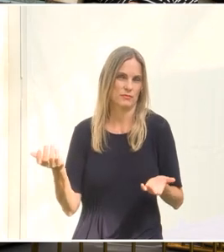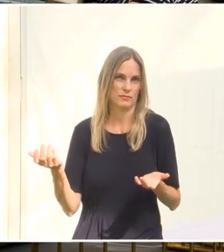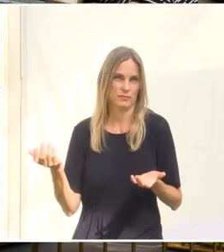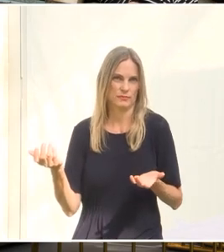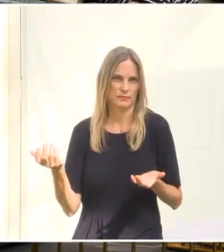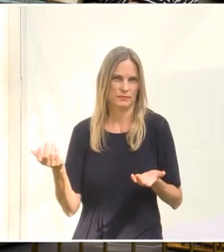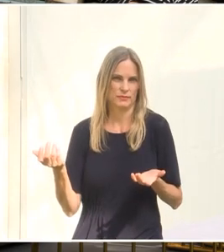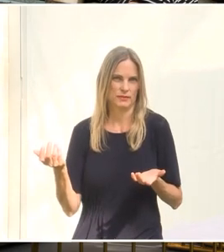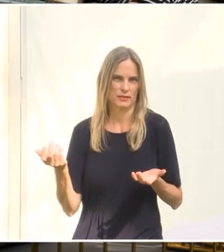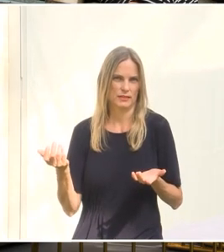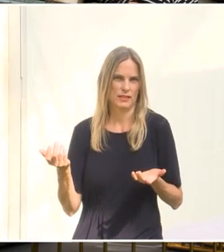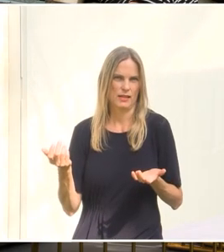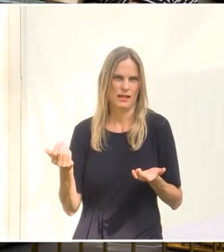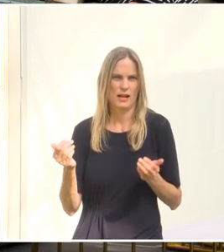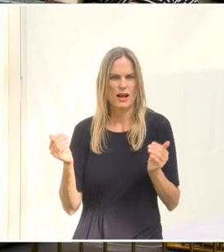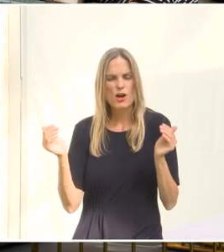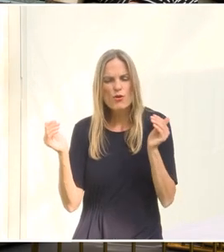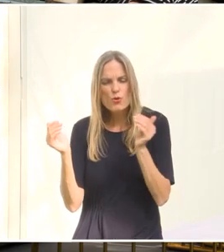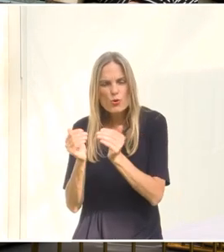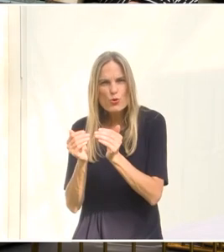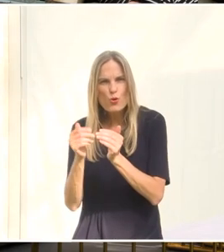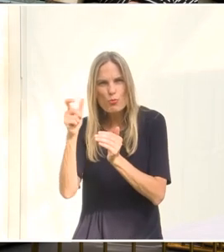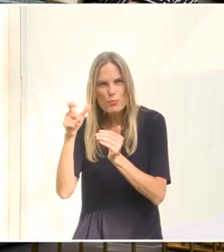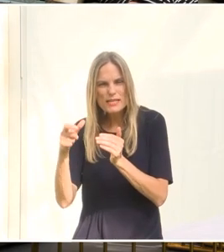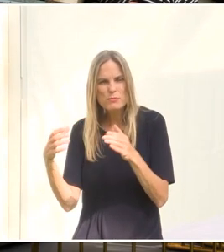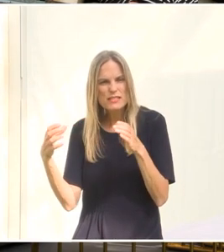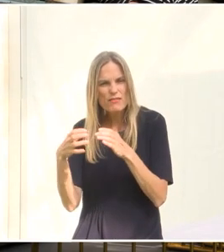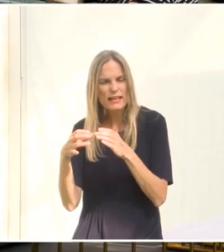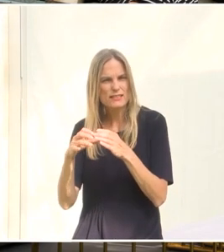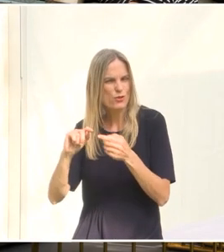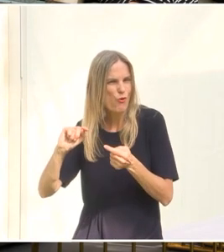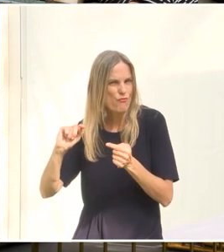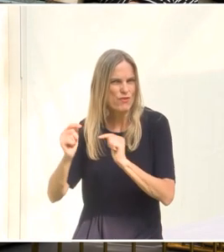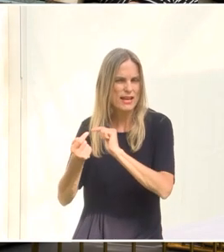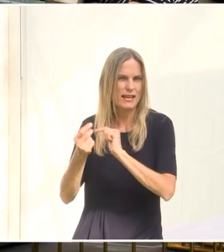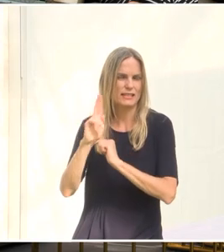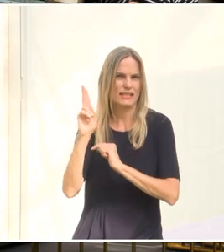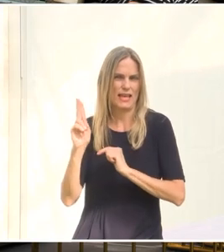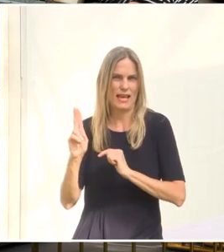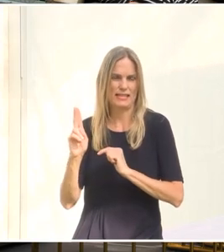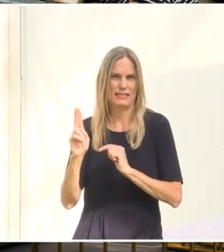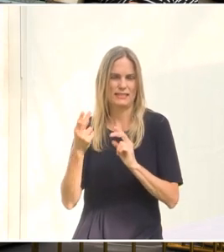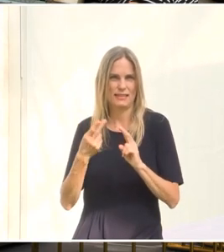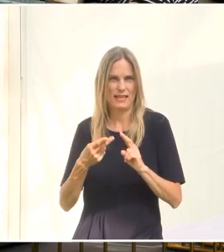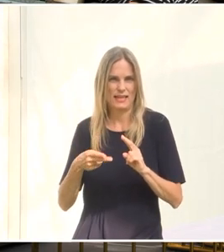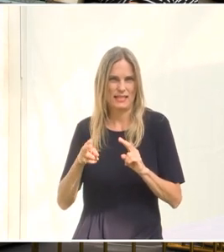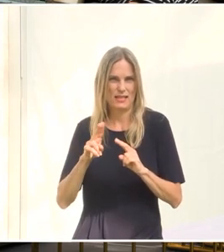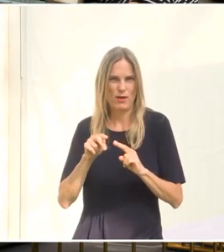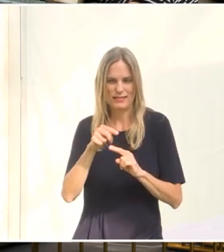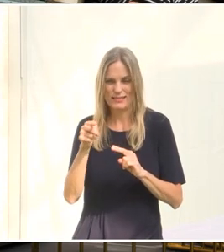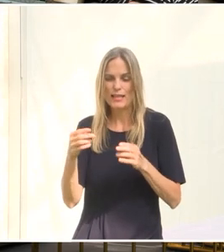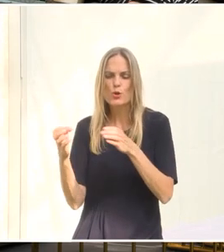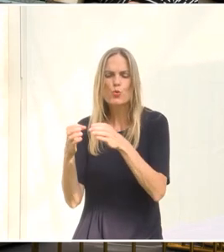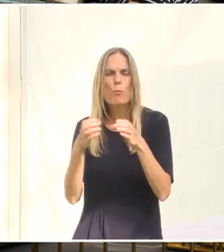with a small group of people who are getting into conflict because of those groups are very